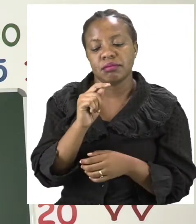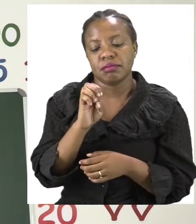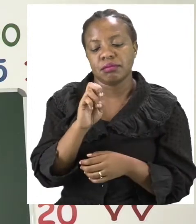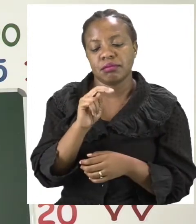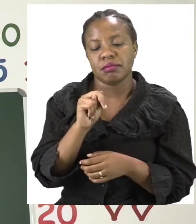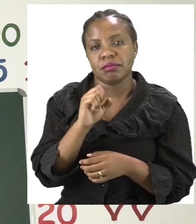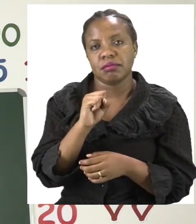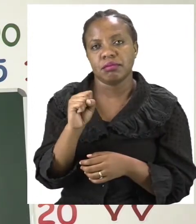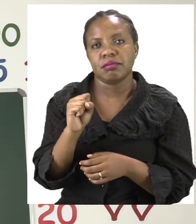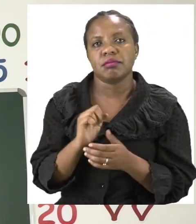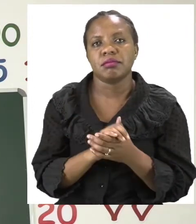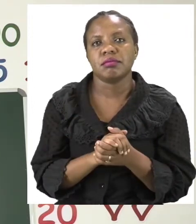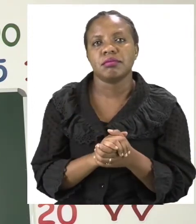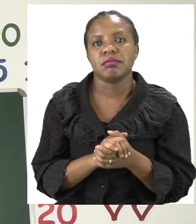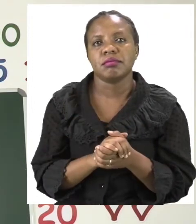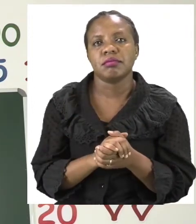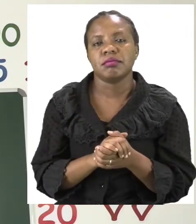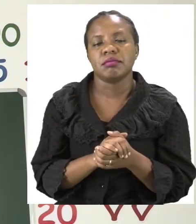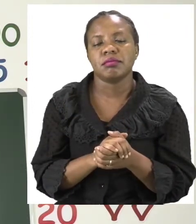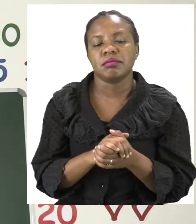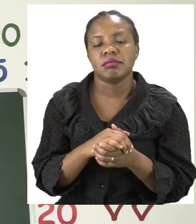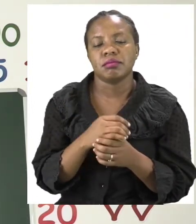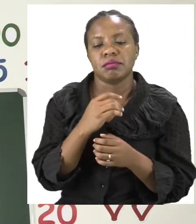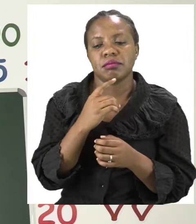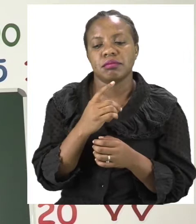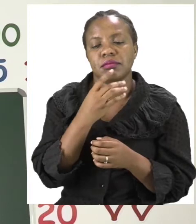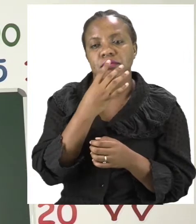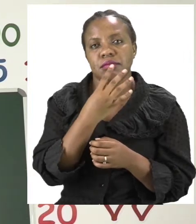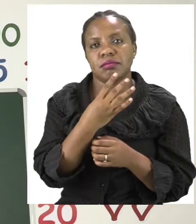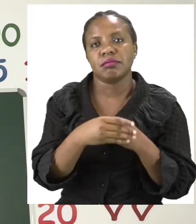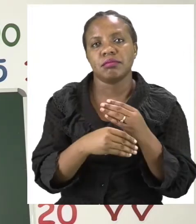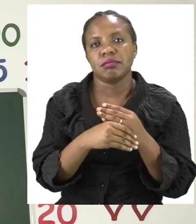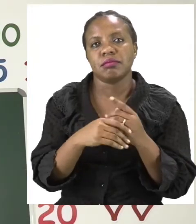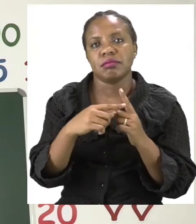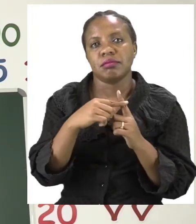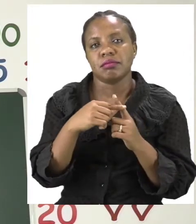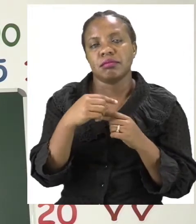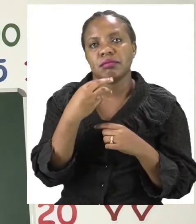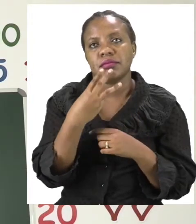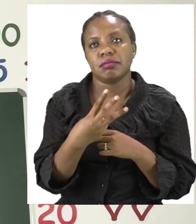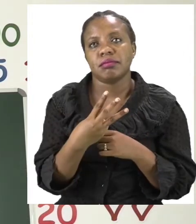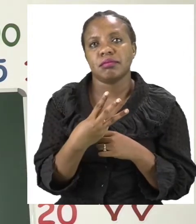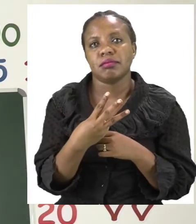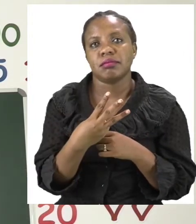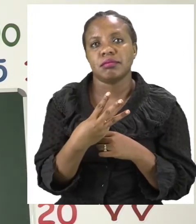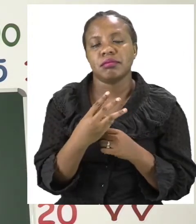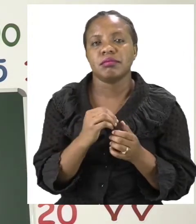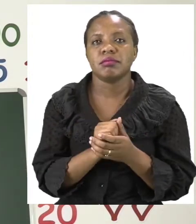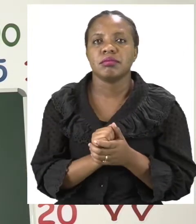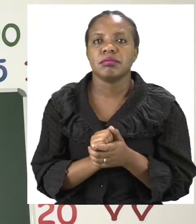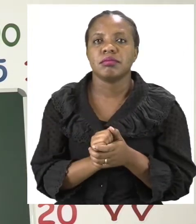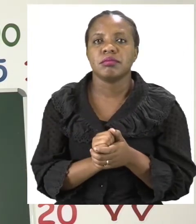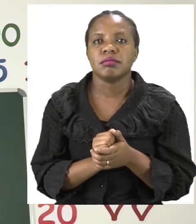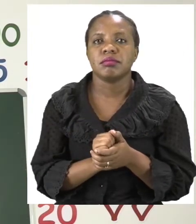we say, let's say it together, 4 plus 3. So we are